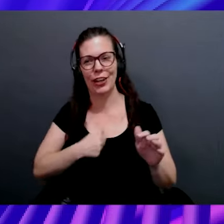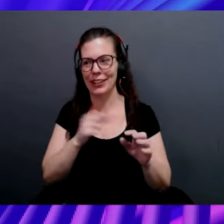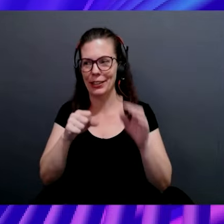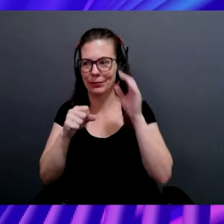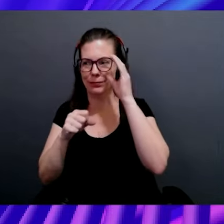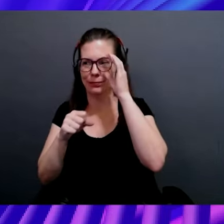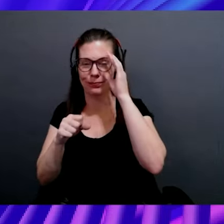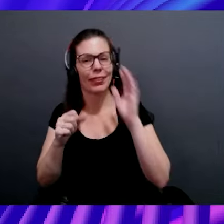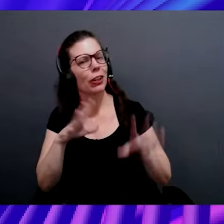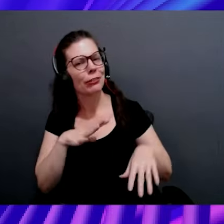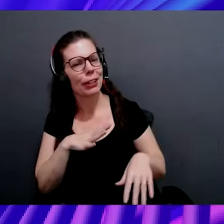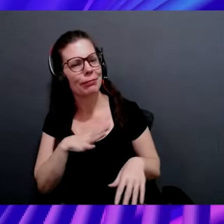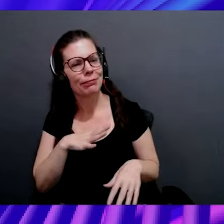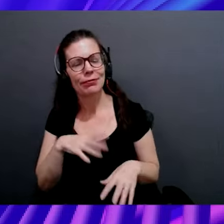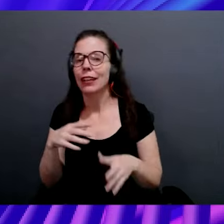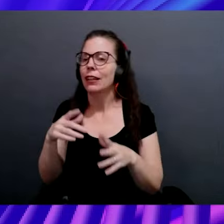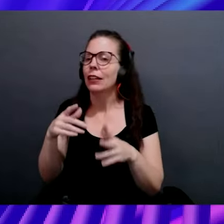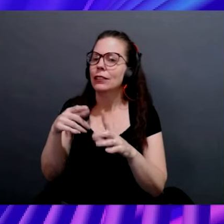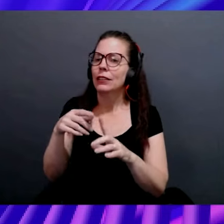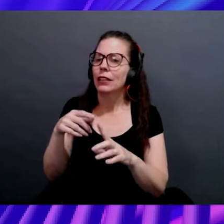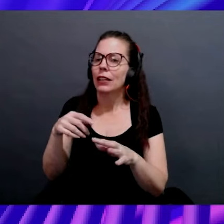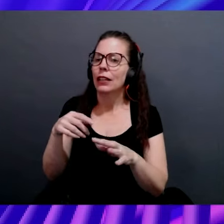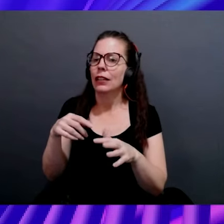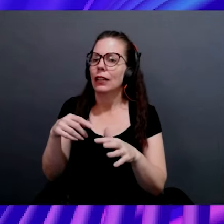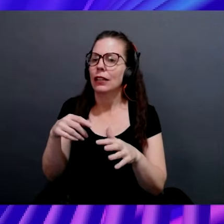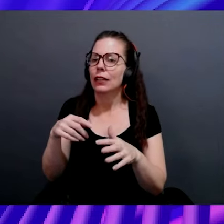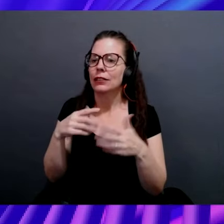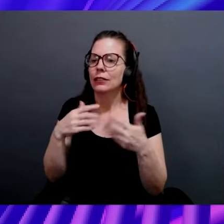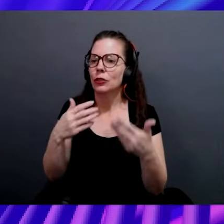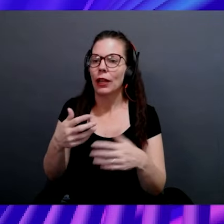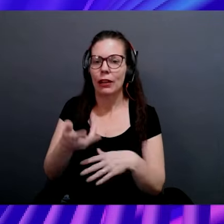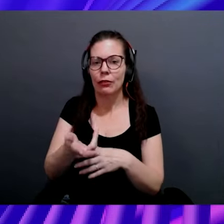fine. So we'll count down 3 seconds and then go ahead and jump in.